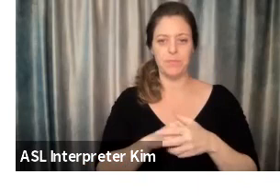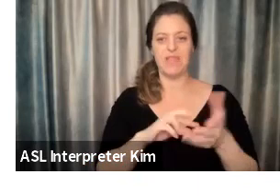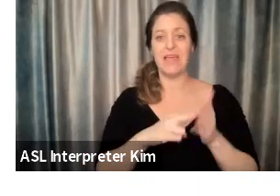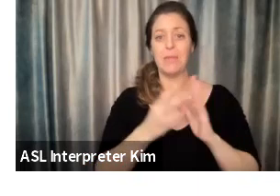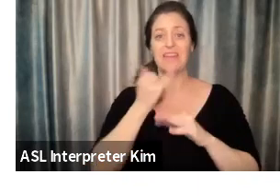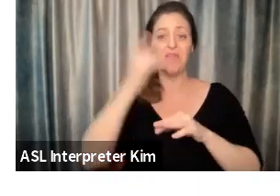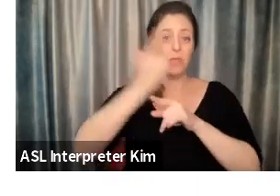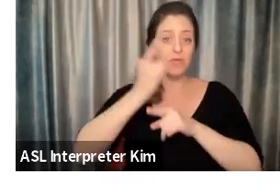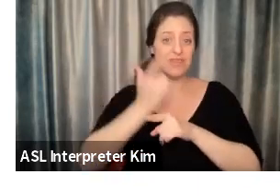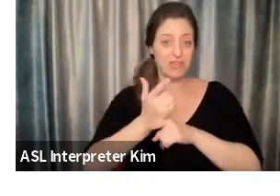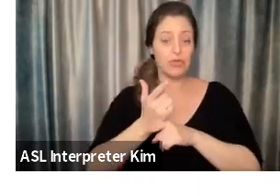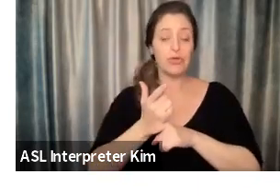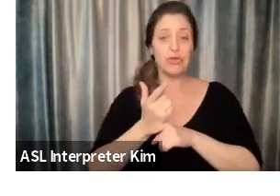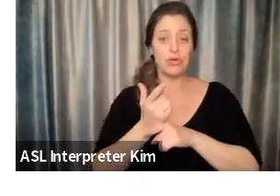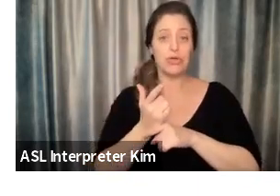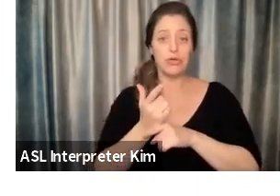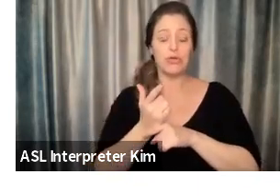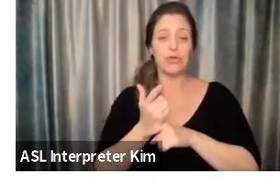sibling, we would need a